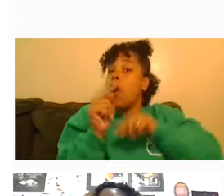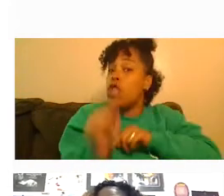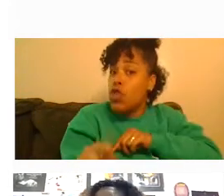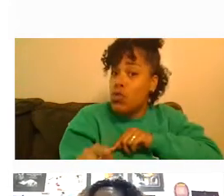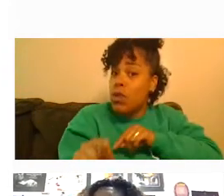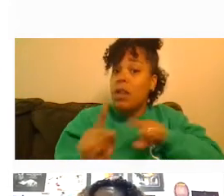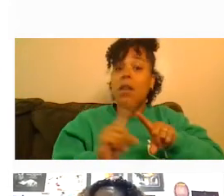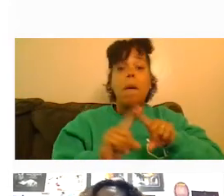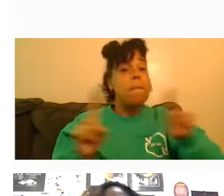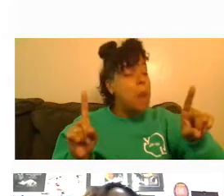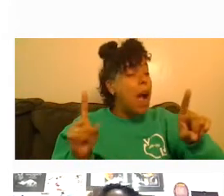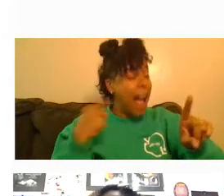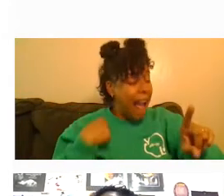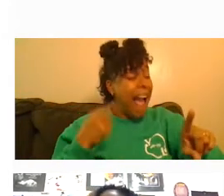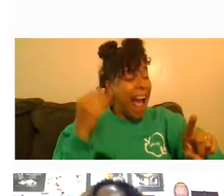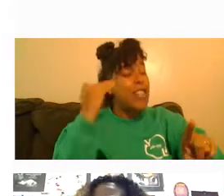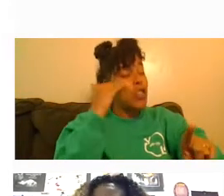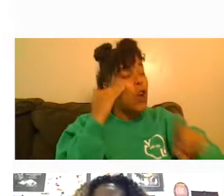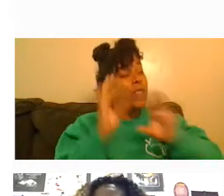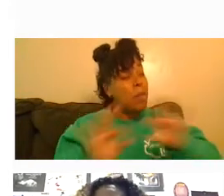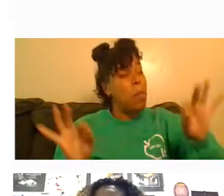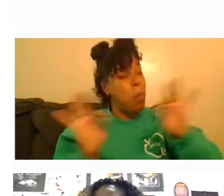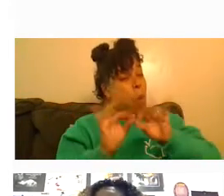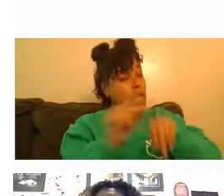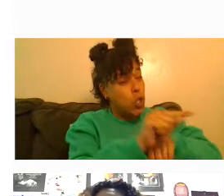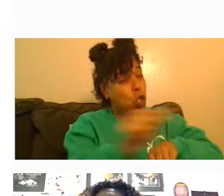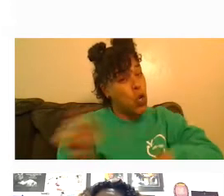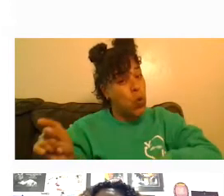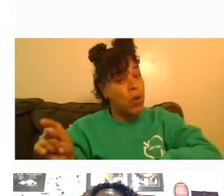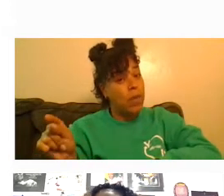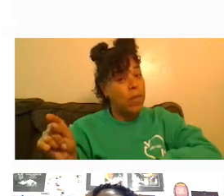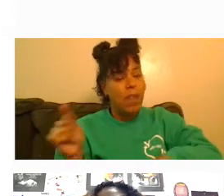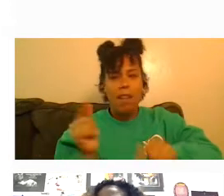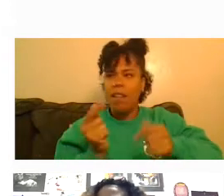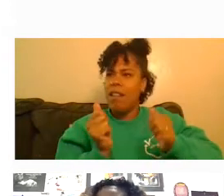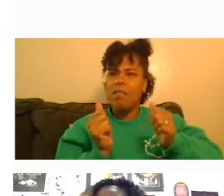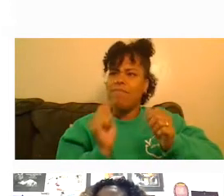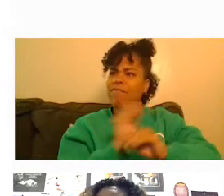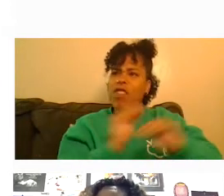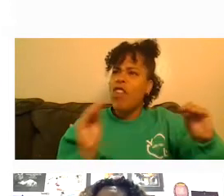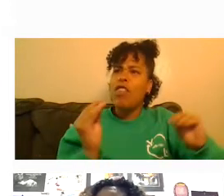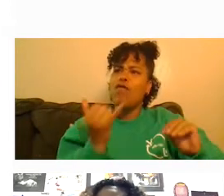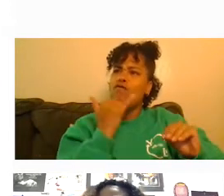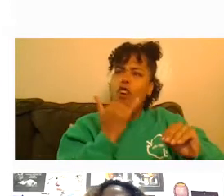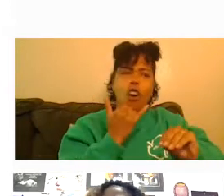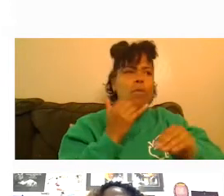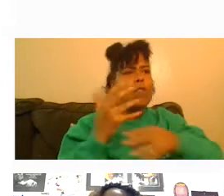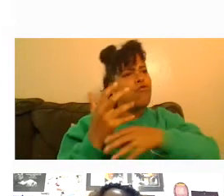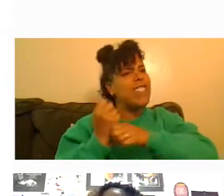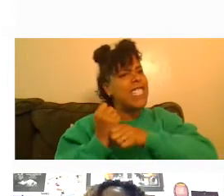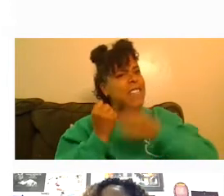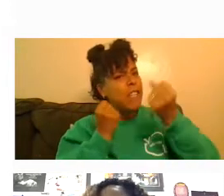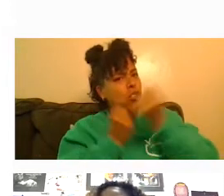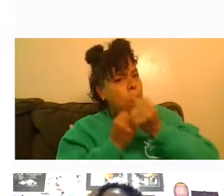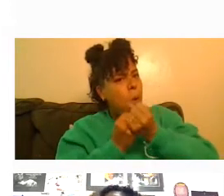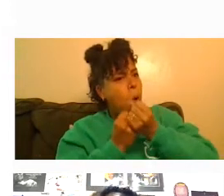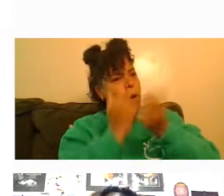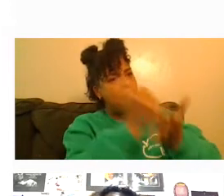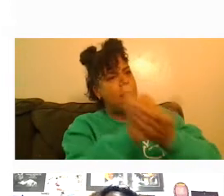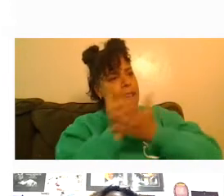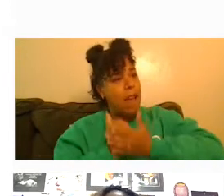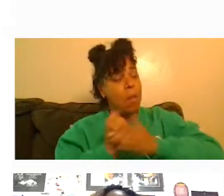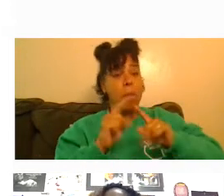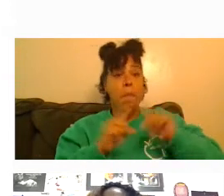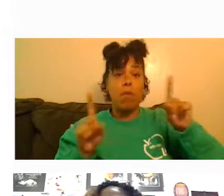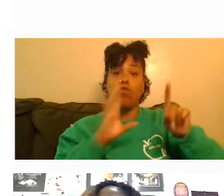very important to you. There's nothing wrong with needing support from people and taking support where you need it. But being in an independent